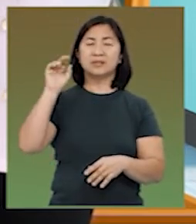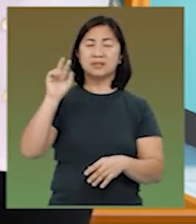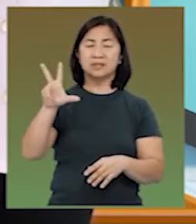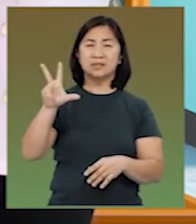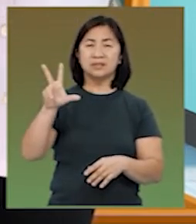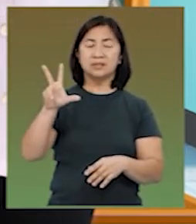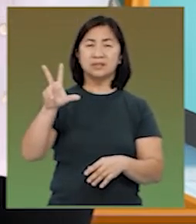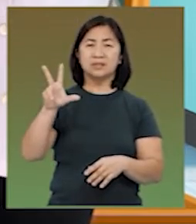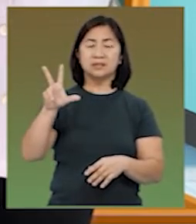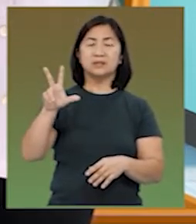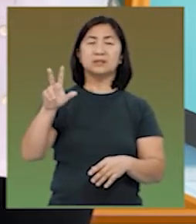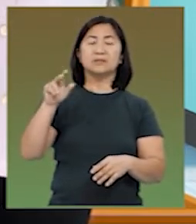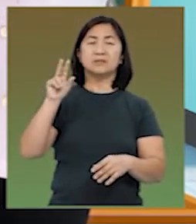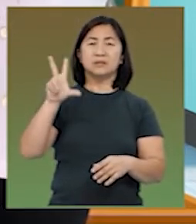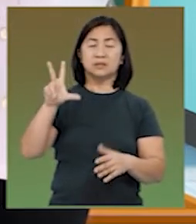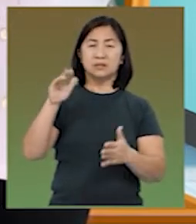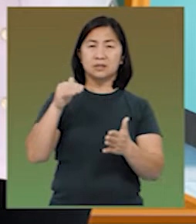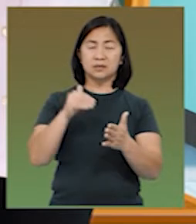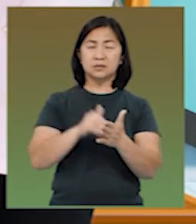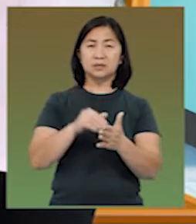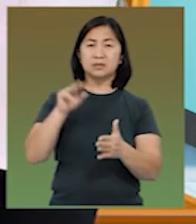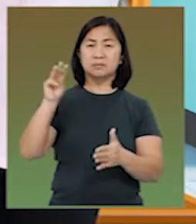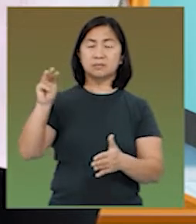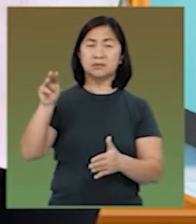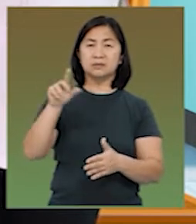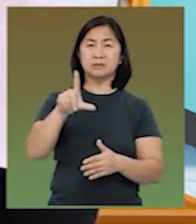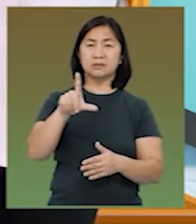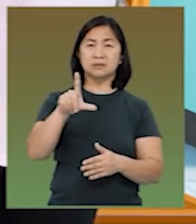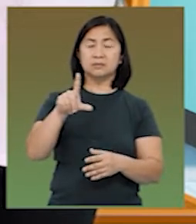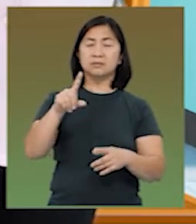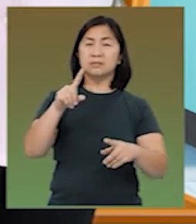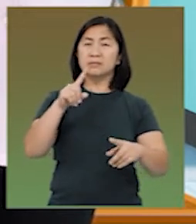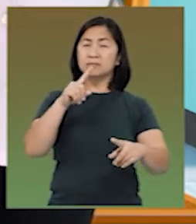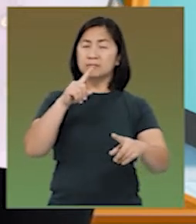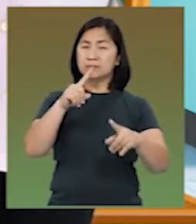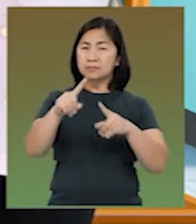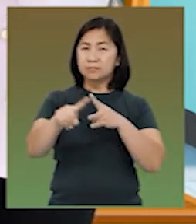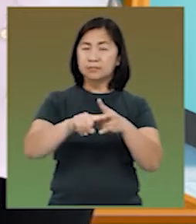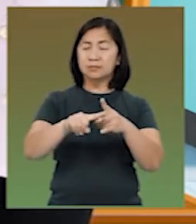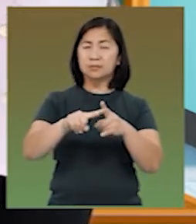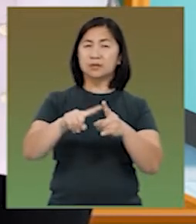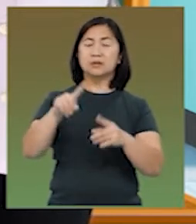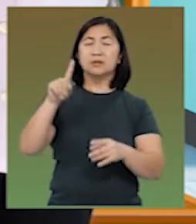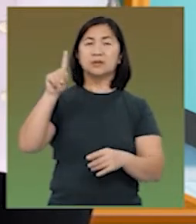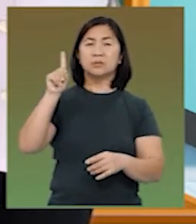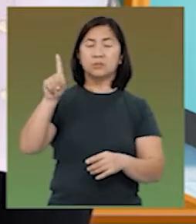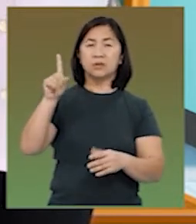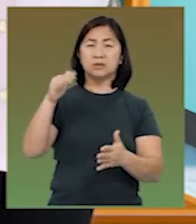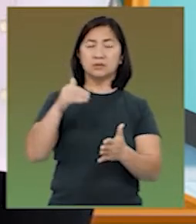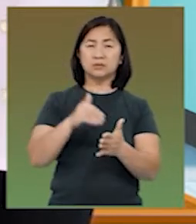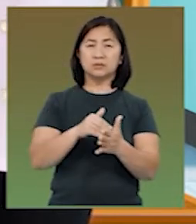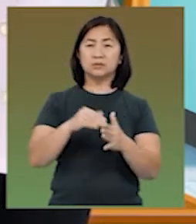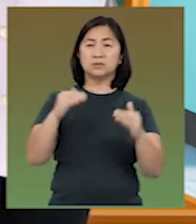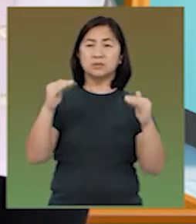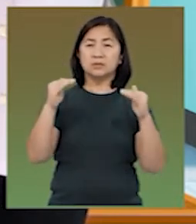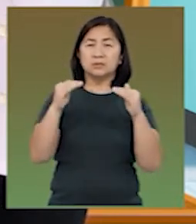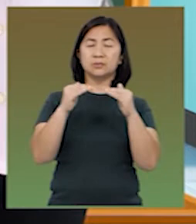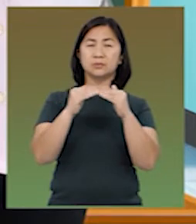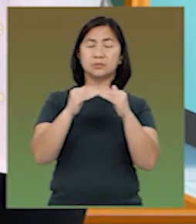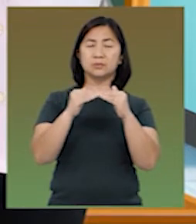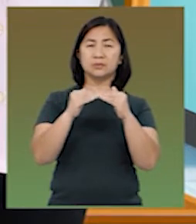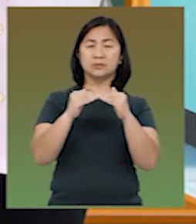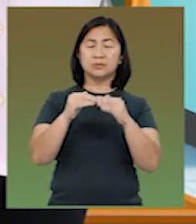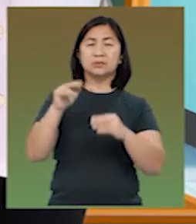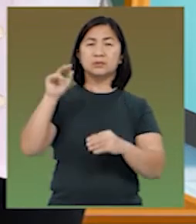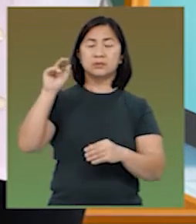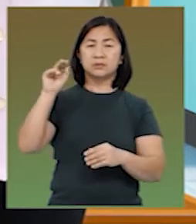gagaling! 3! Kaya 3,000 milliliters divided by 1,000 is equal